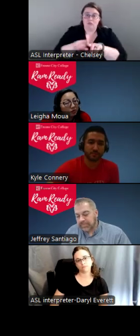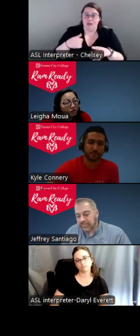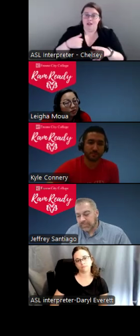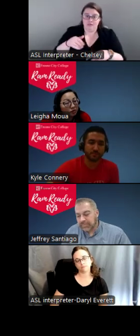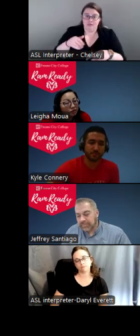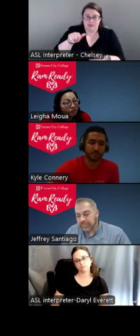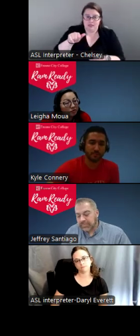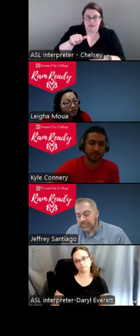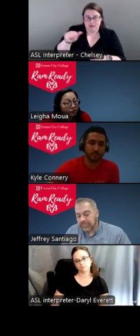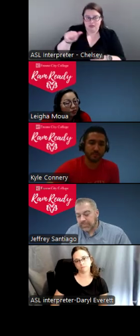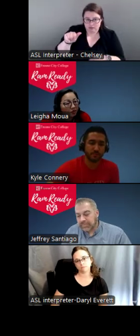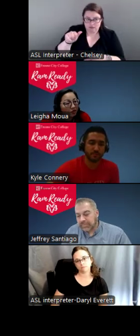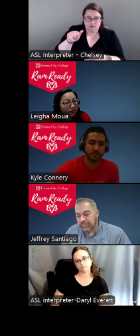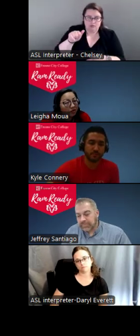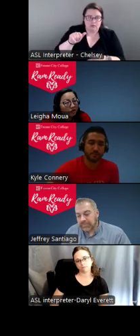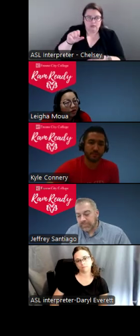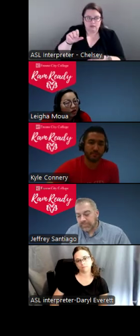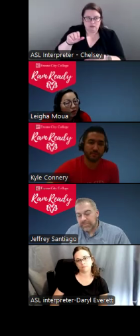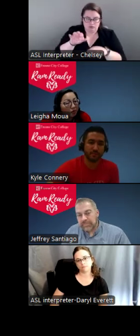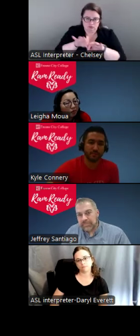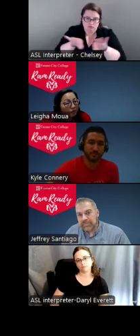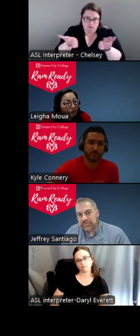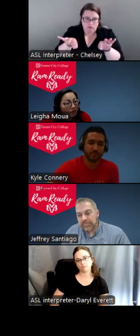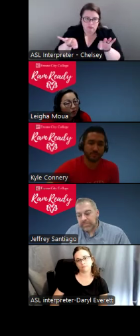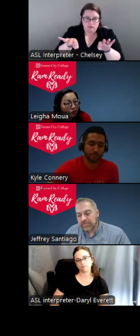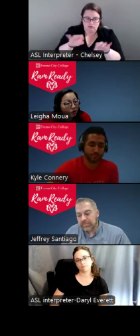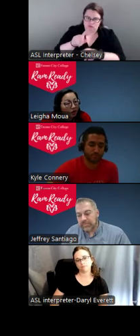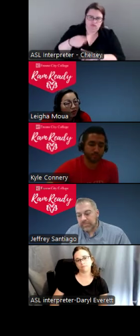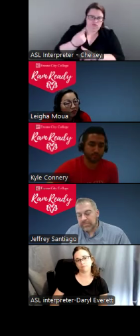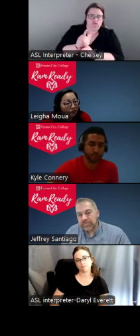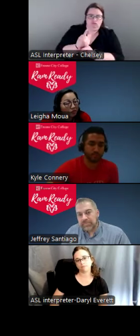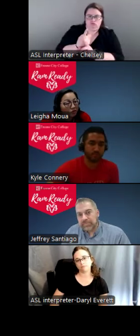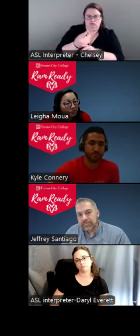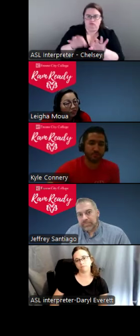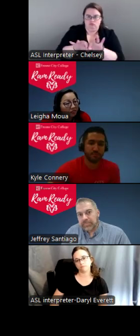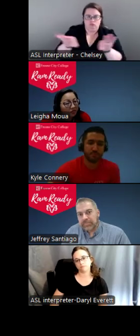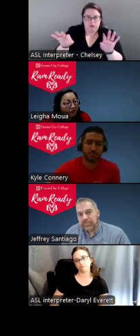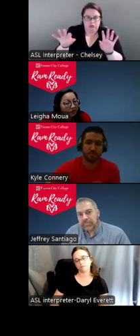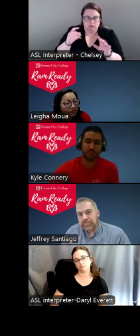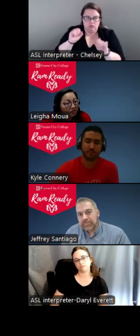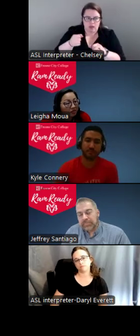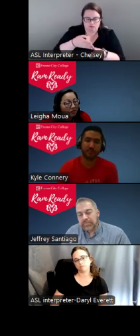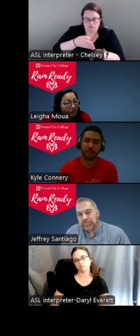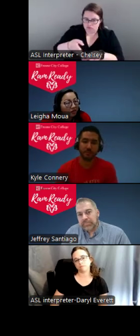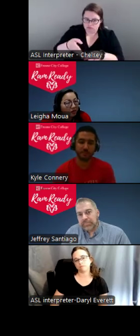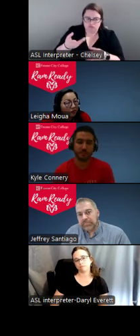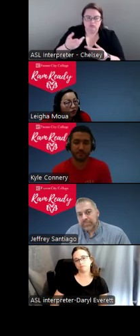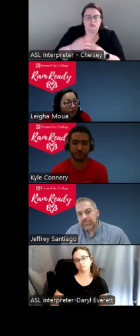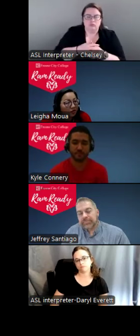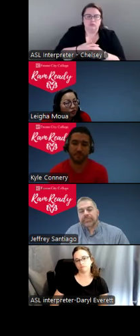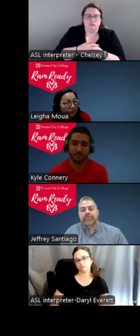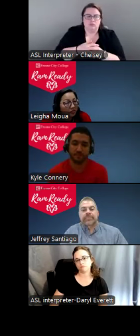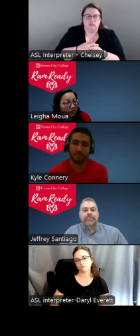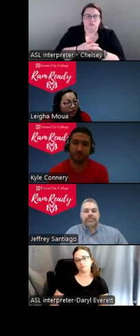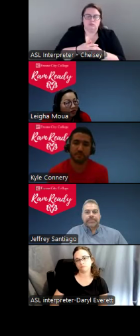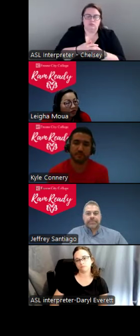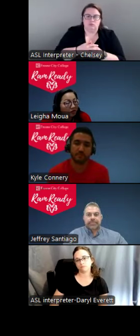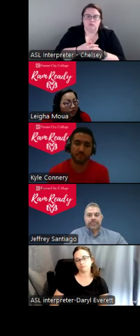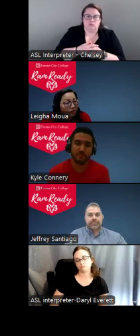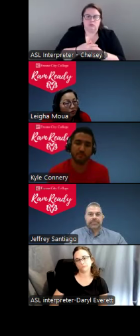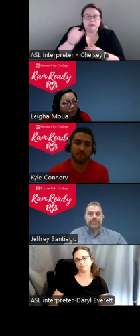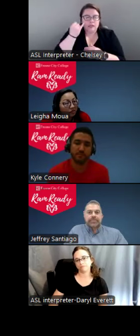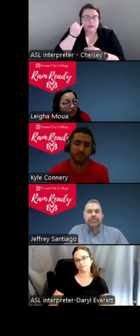some of the associate degrees that you could work on if you're interested in any of these. If you're not interested, like